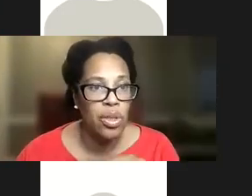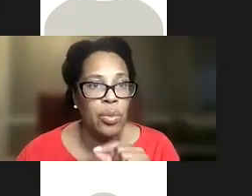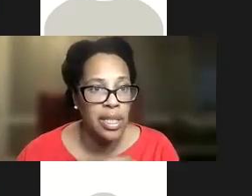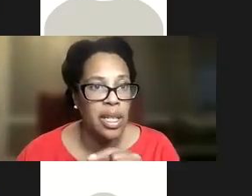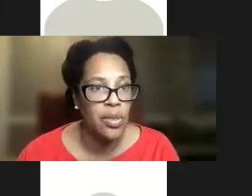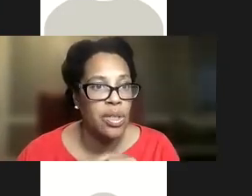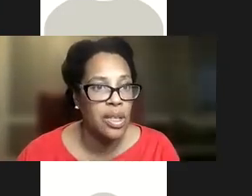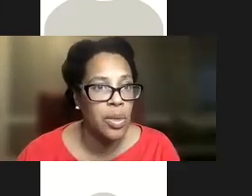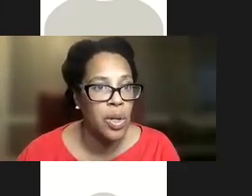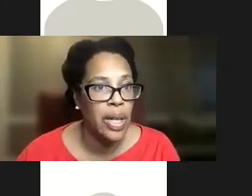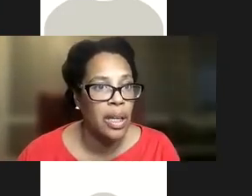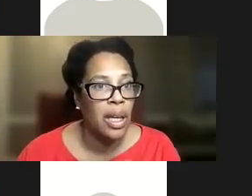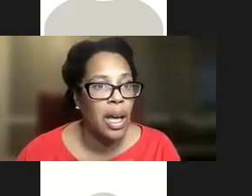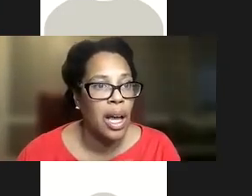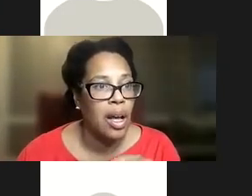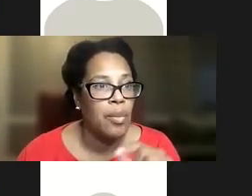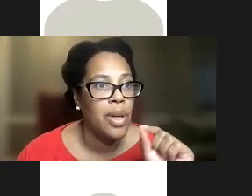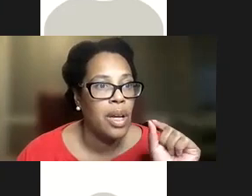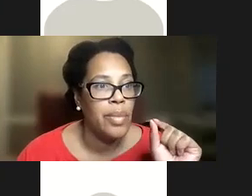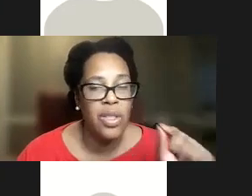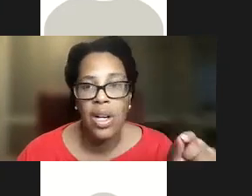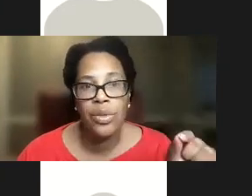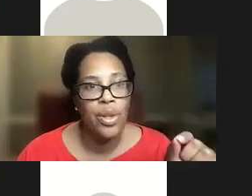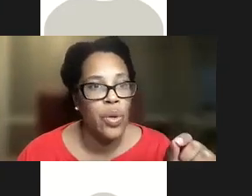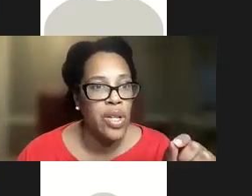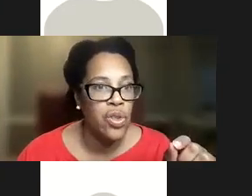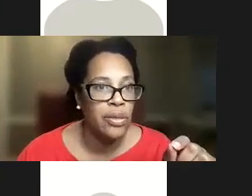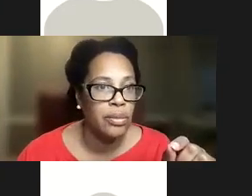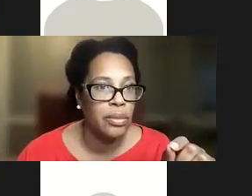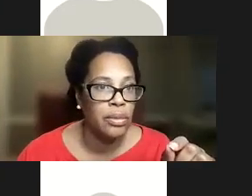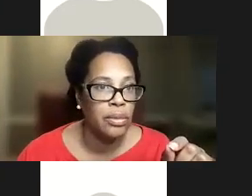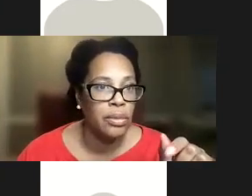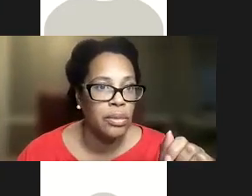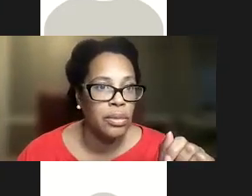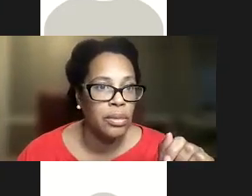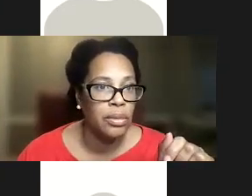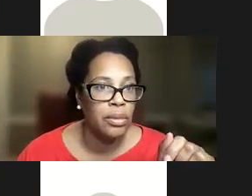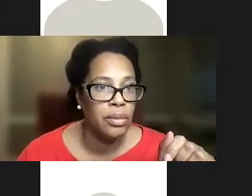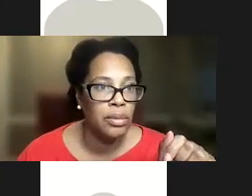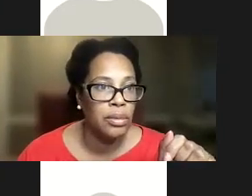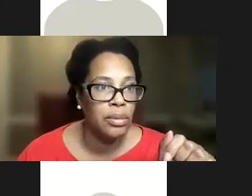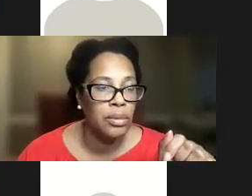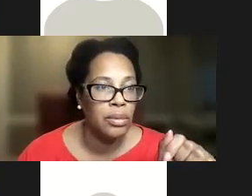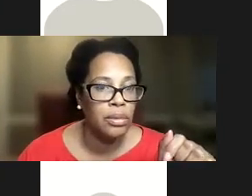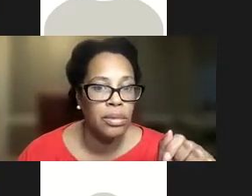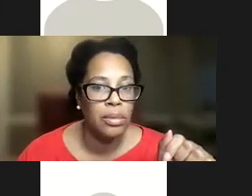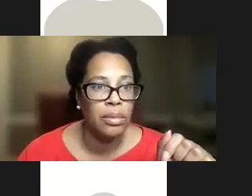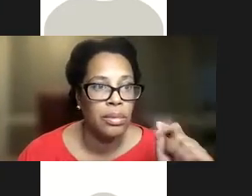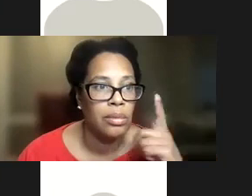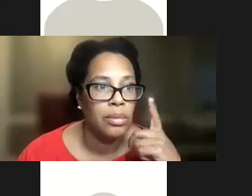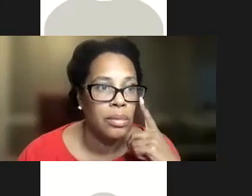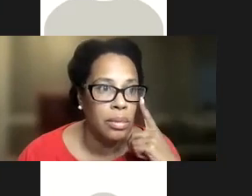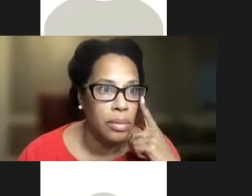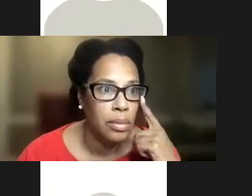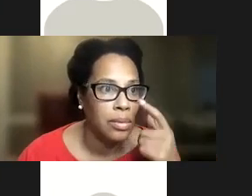make sure that we get to hear the testimony. Ms. Tung, do you have a question? Yeah, I'm wondering what